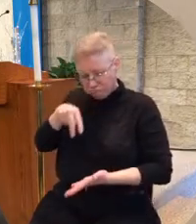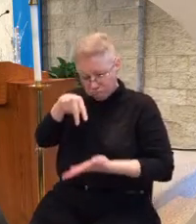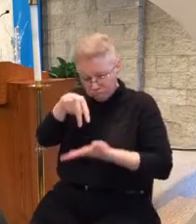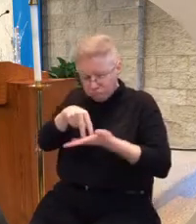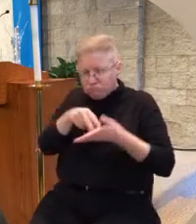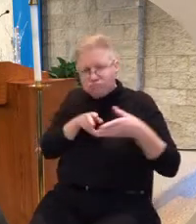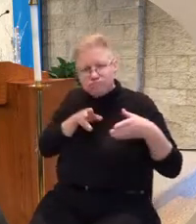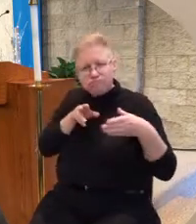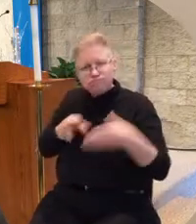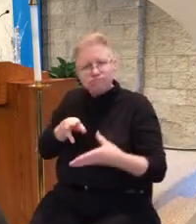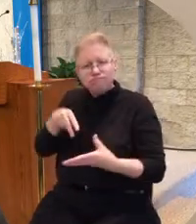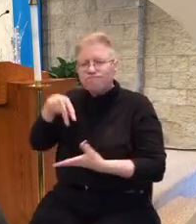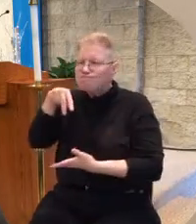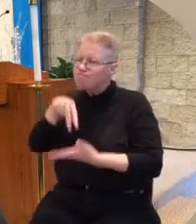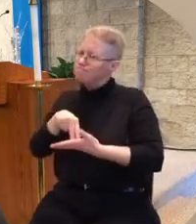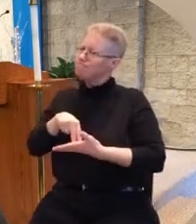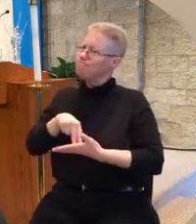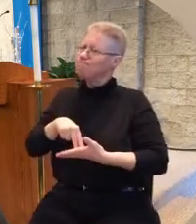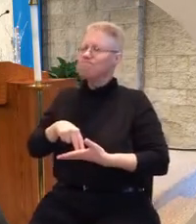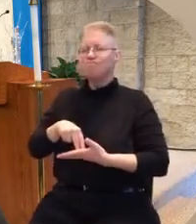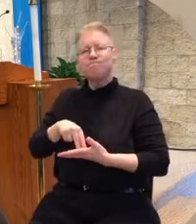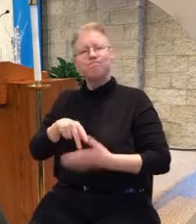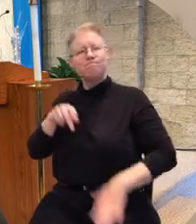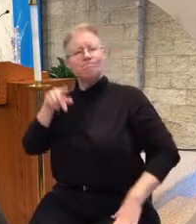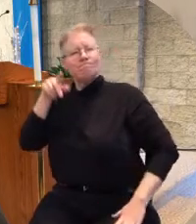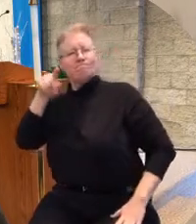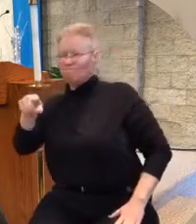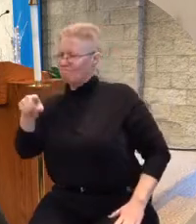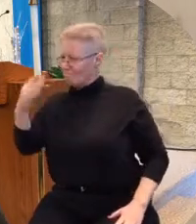with such conviction in who